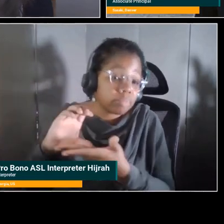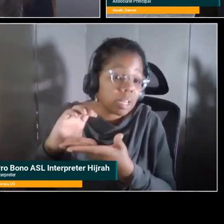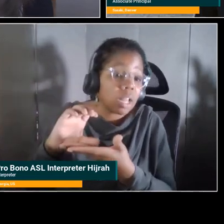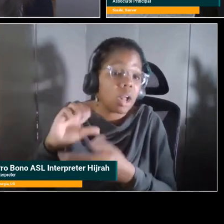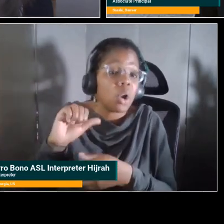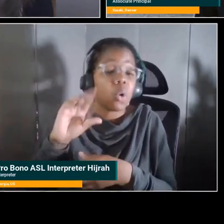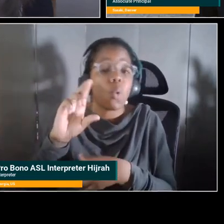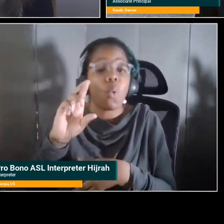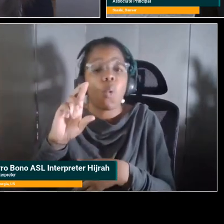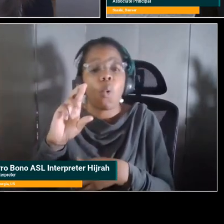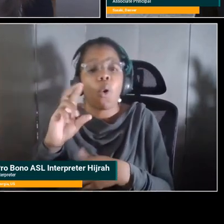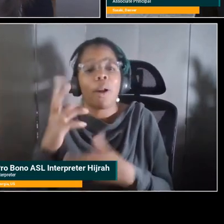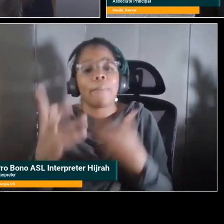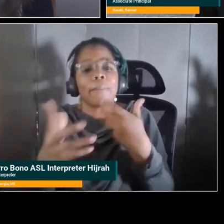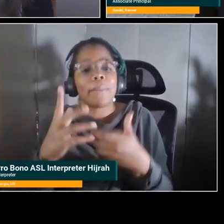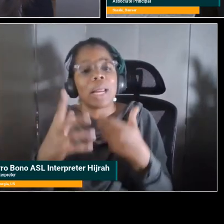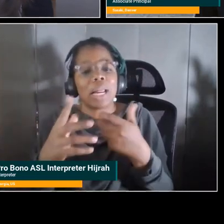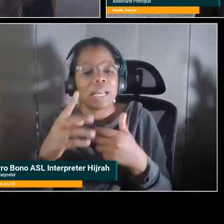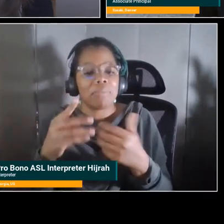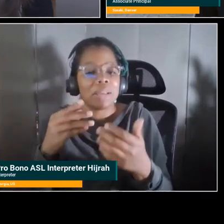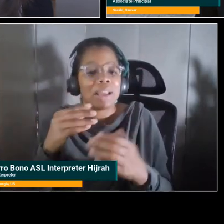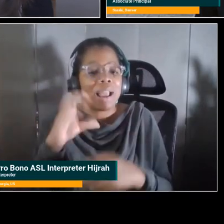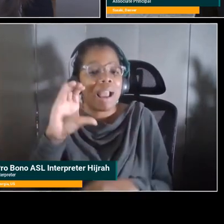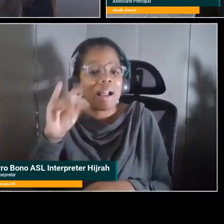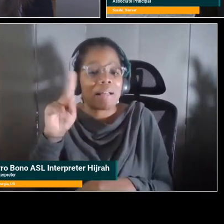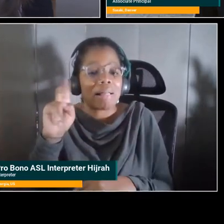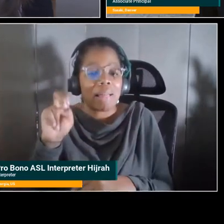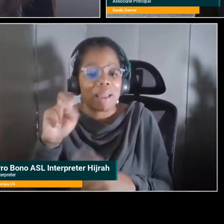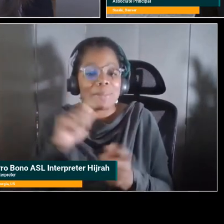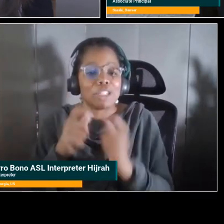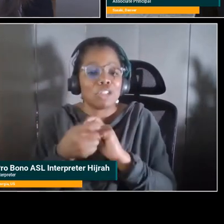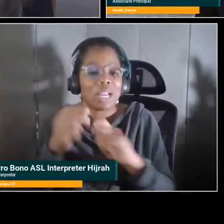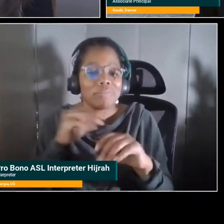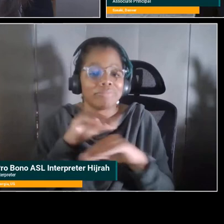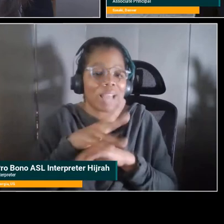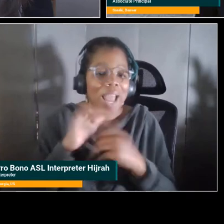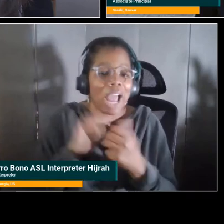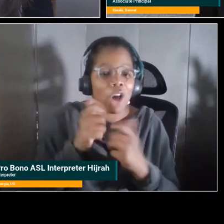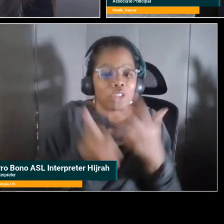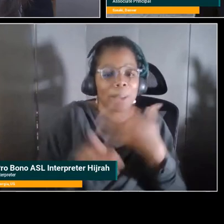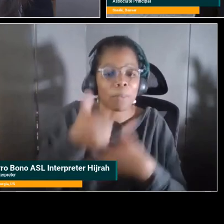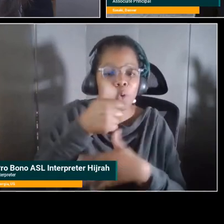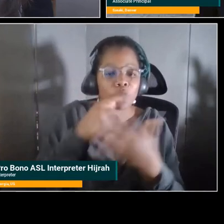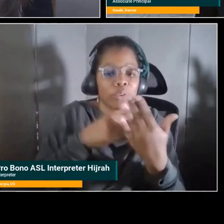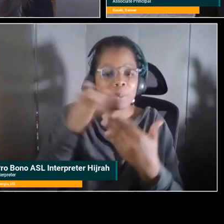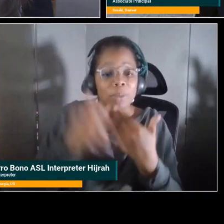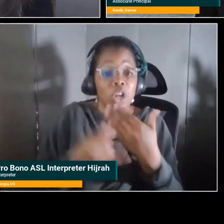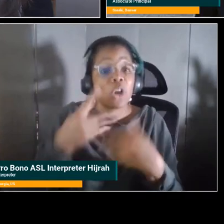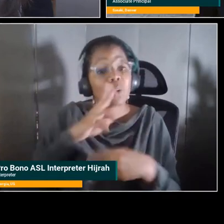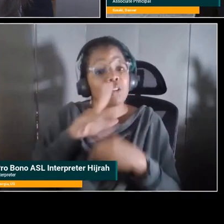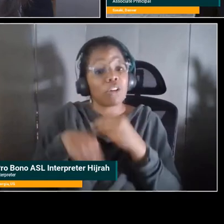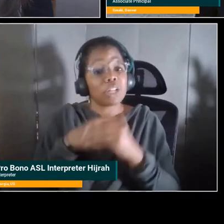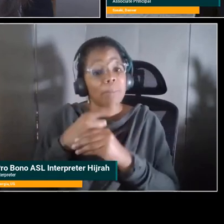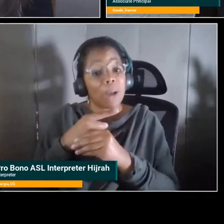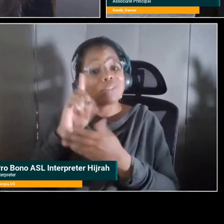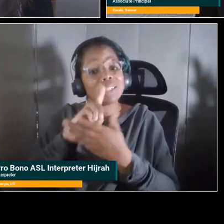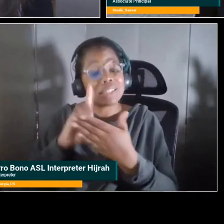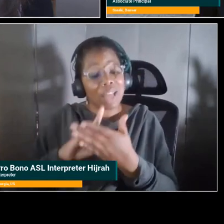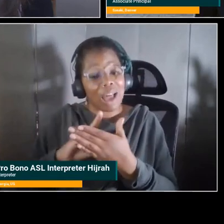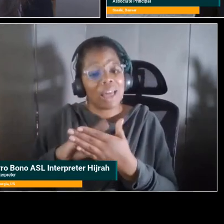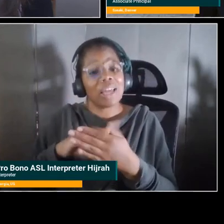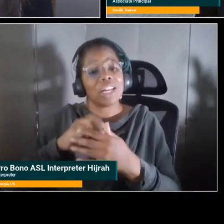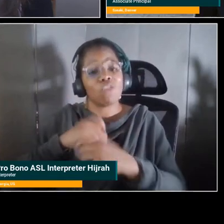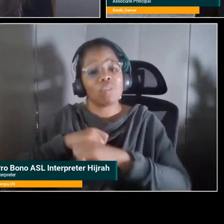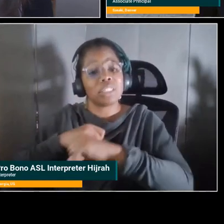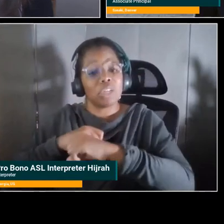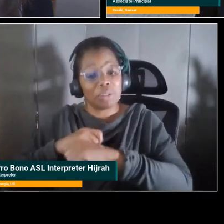or incorporate climate change into how they prioritize projects. So we sort of talked about this from the design and resilience angle, but I'm